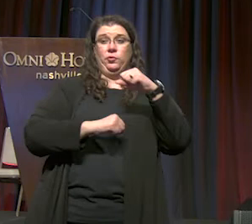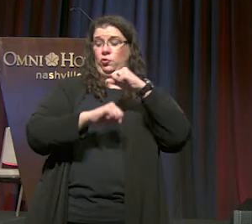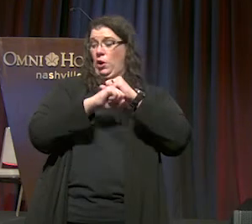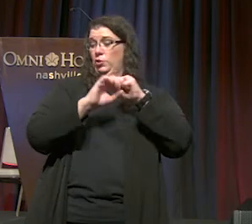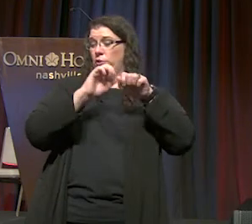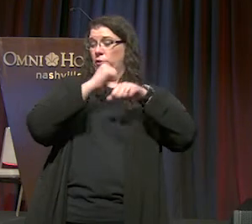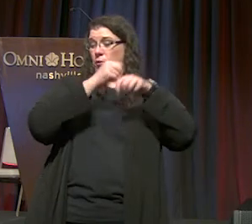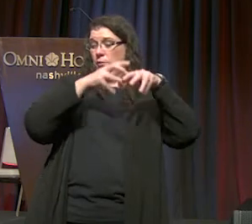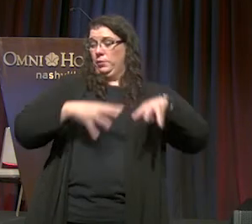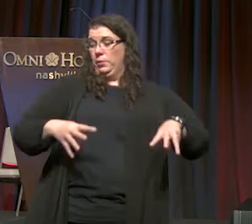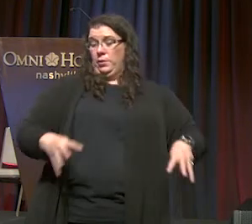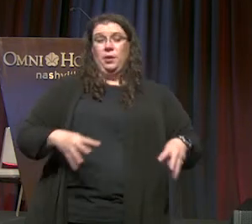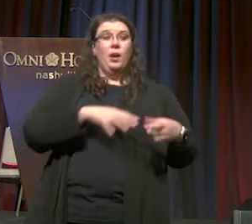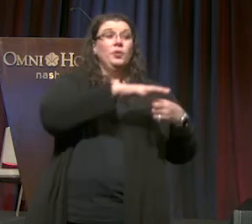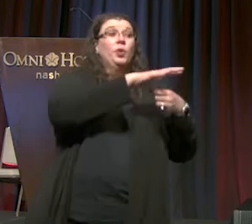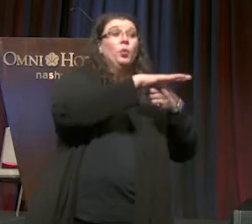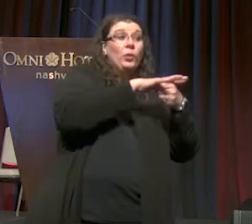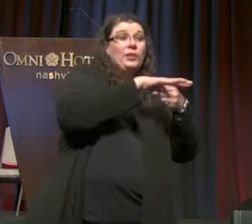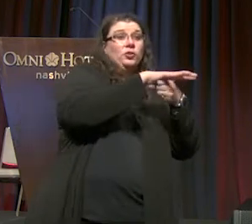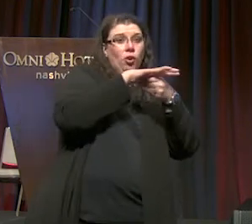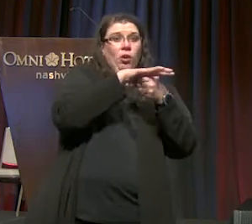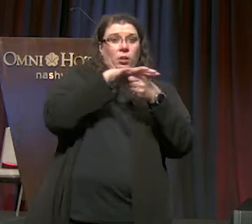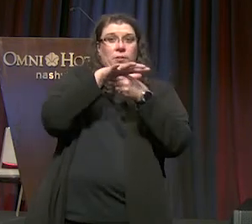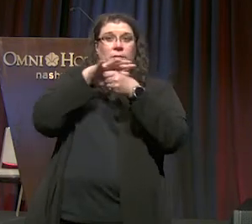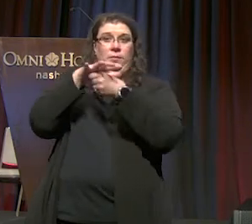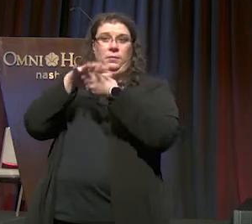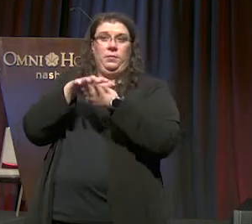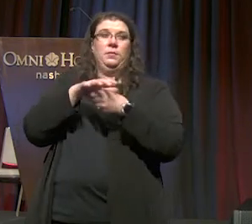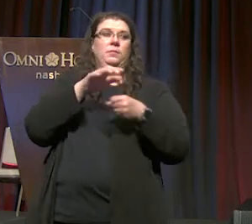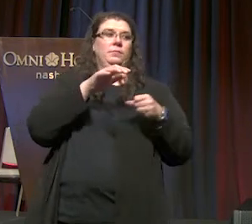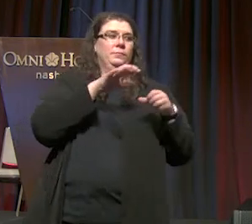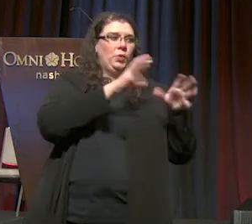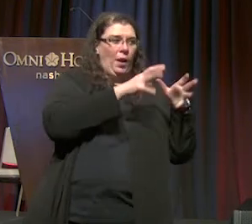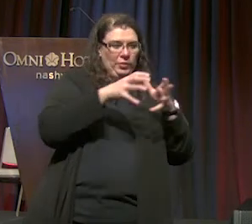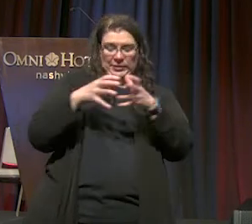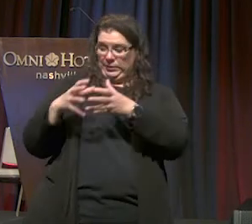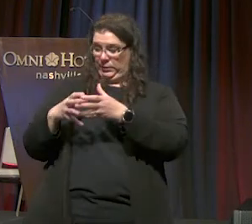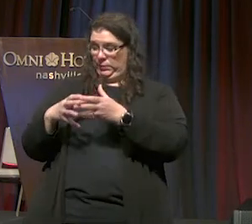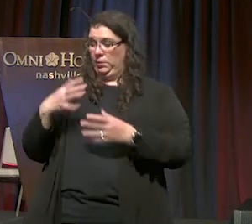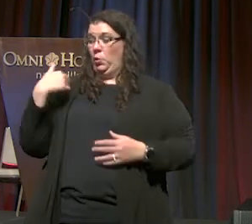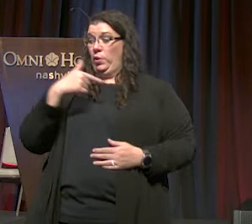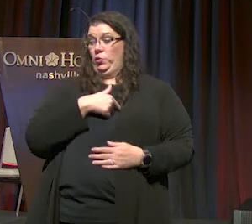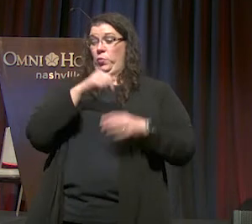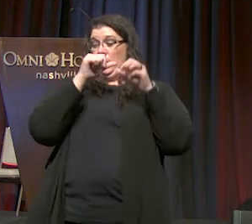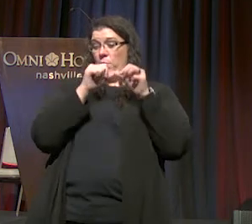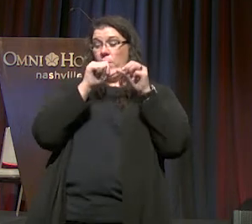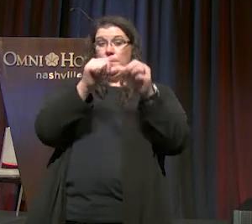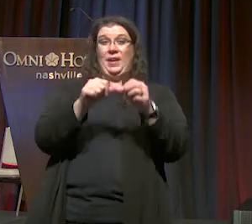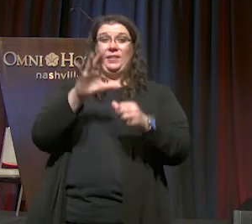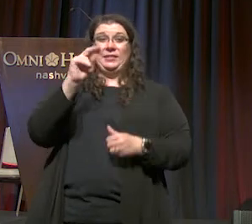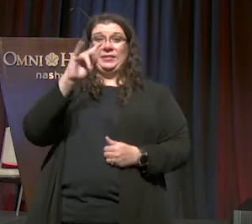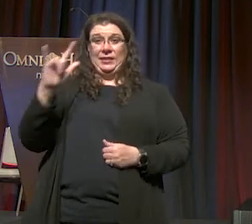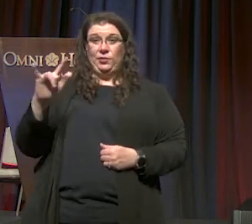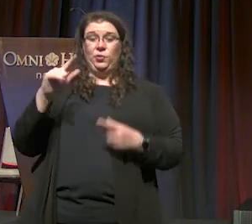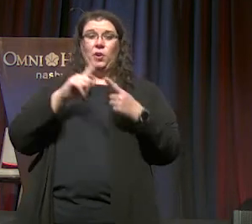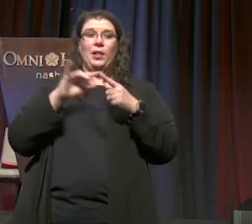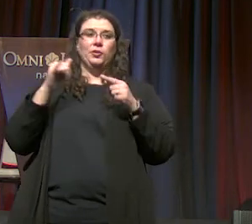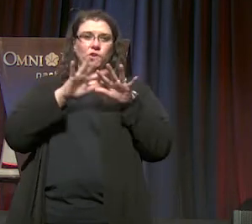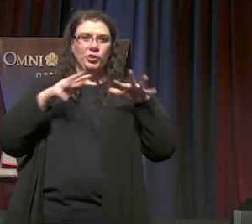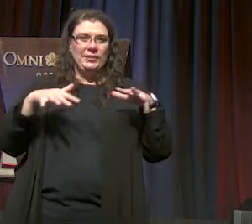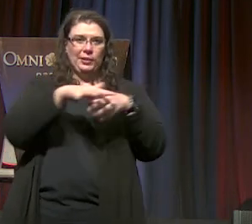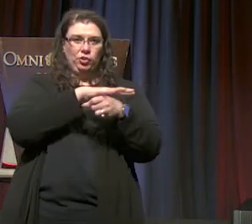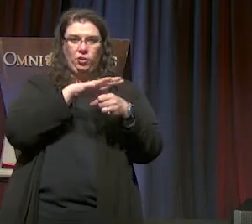into regional conferences within which we remain central and